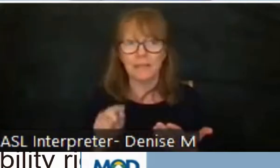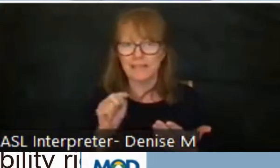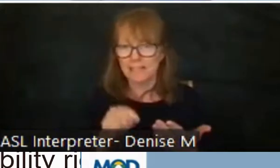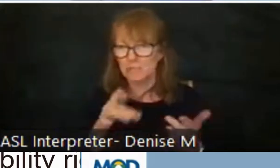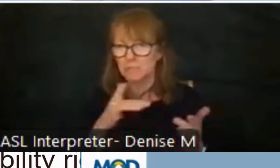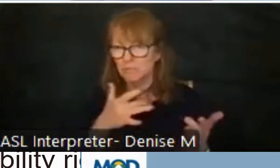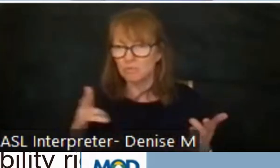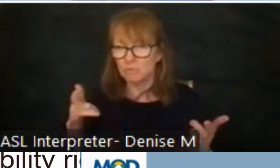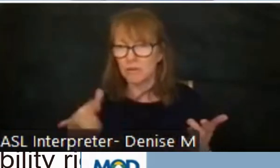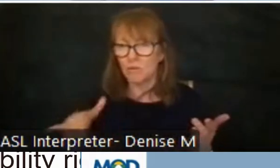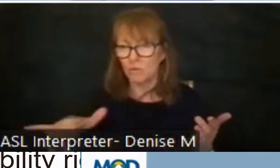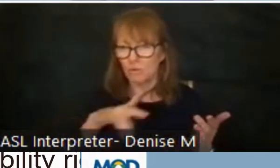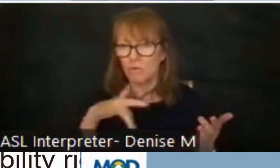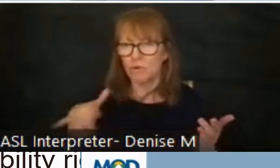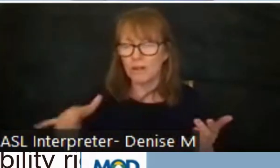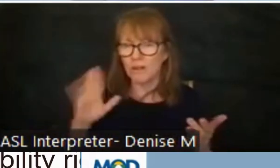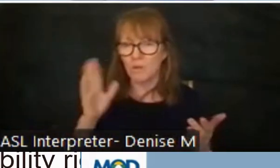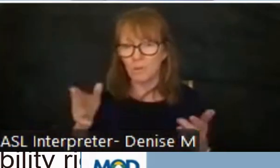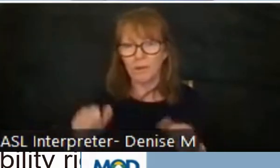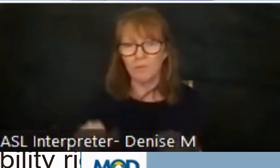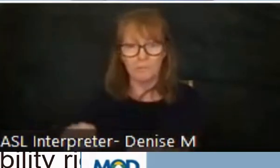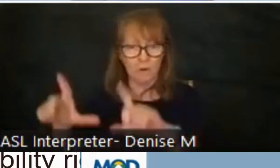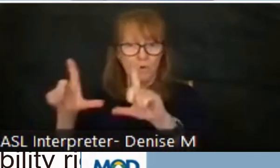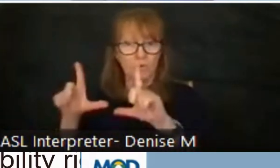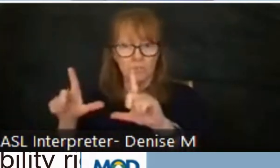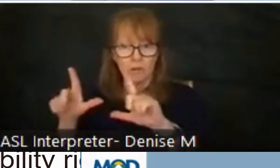so it will eventually be on our website.